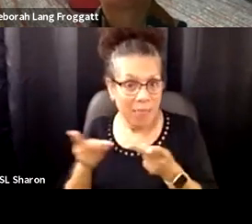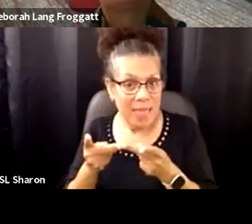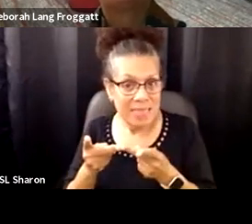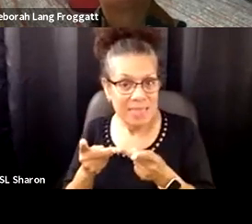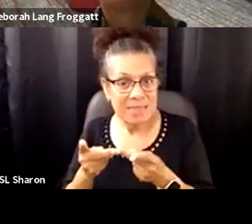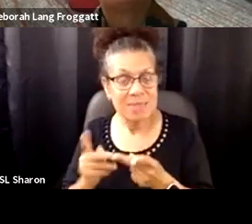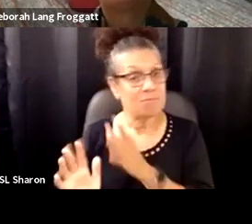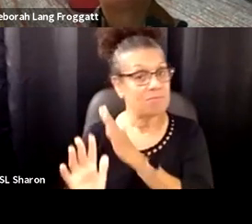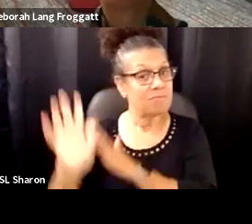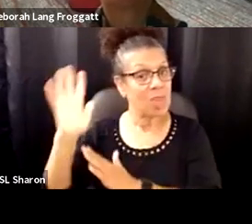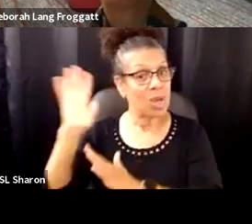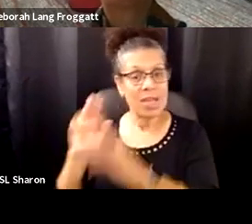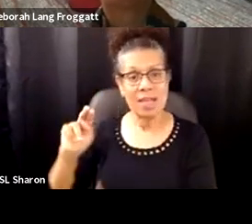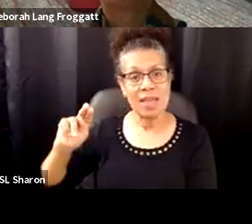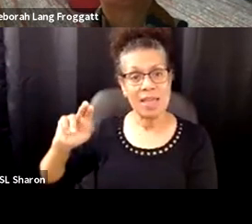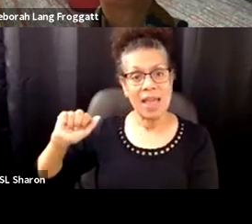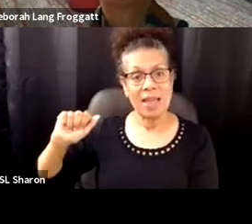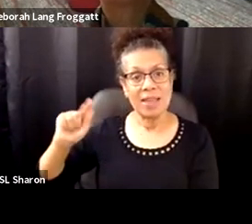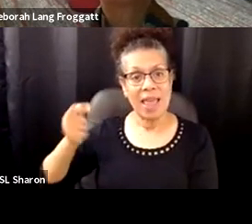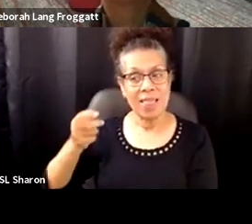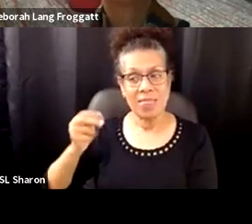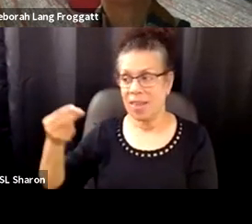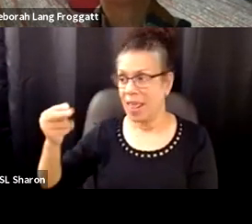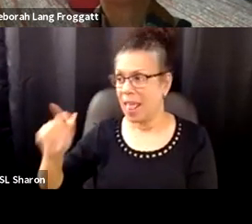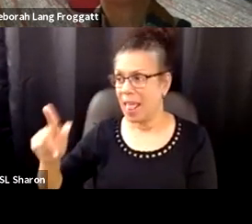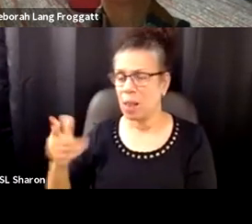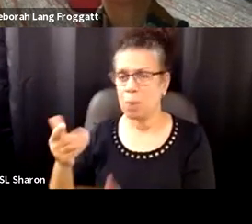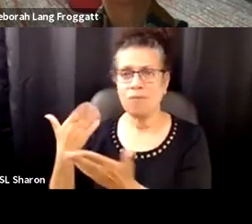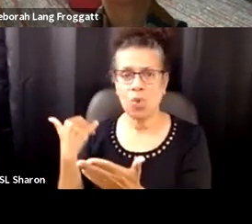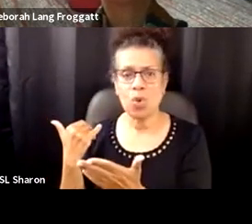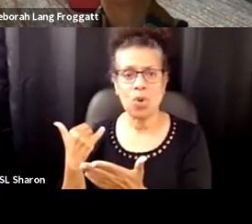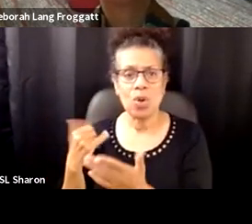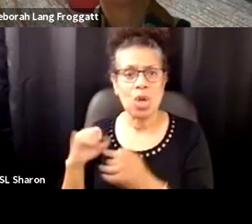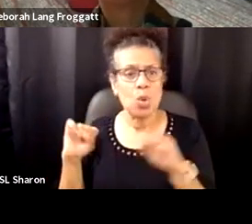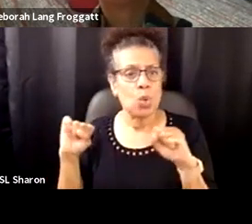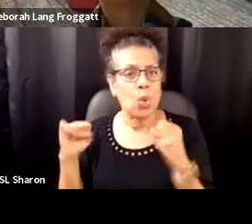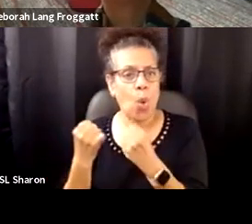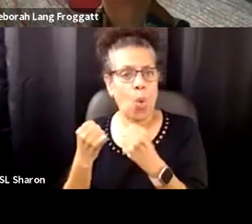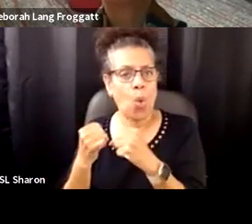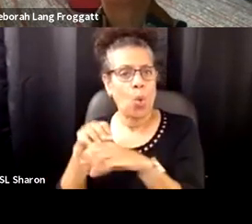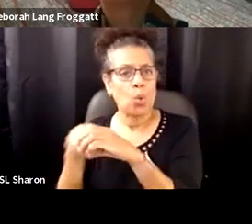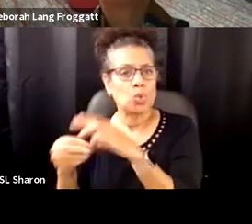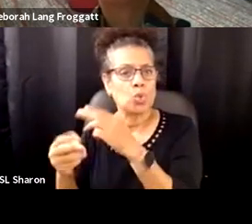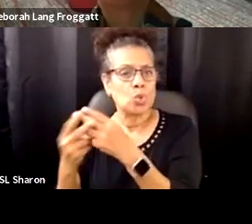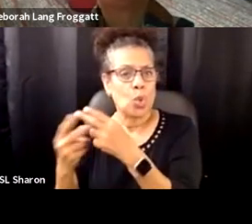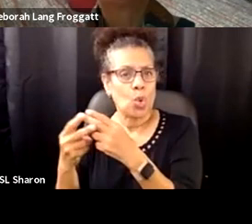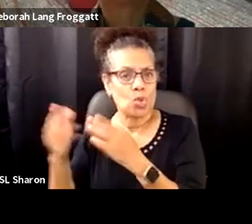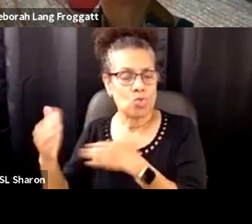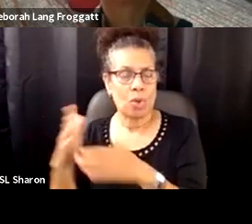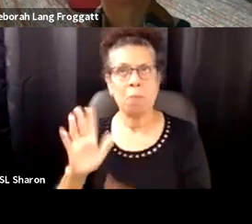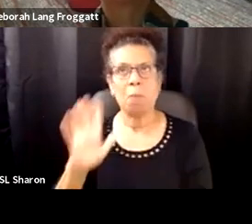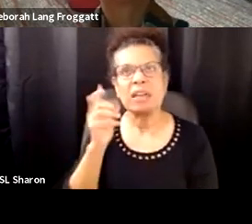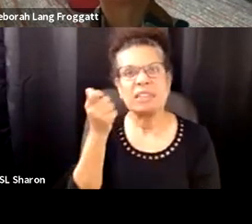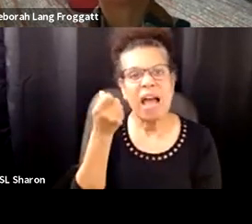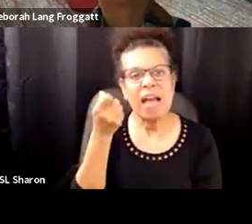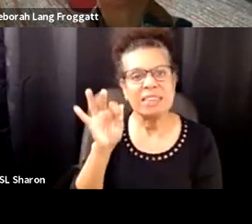years ago the nathan hale turned what had been the cold storage room this was a school built in 1909 and